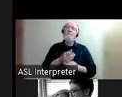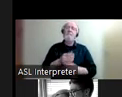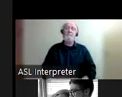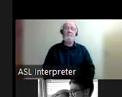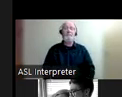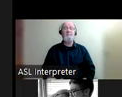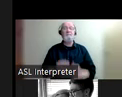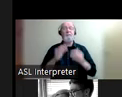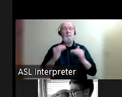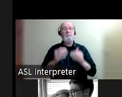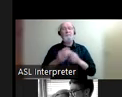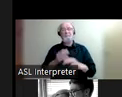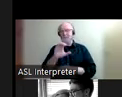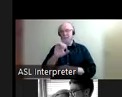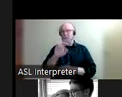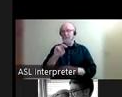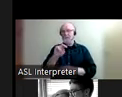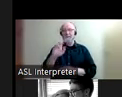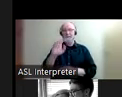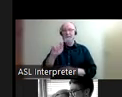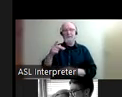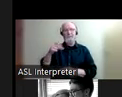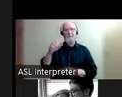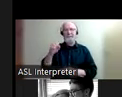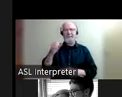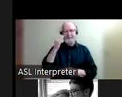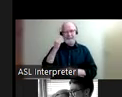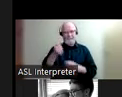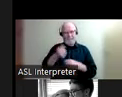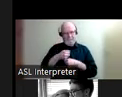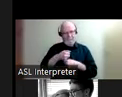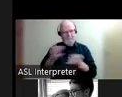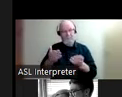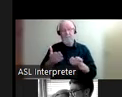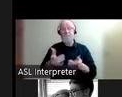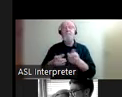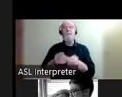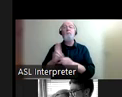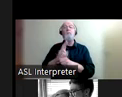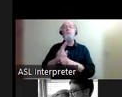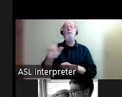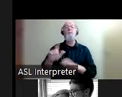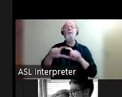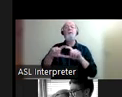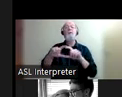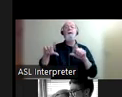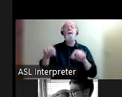have our Connect Pass that we recently launched. With your library card, you're able to